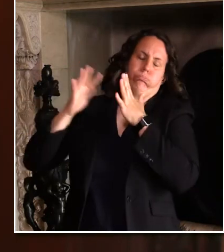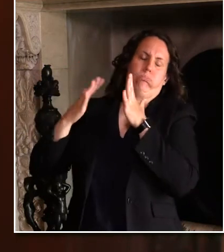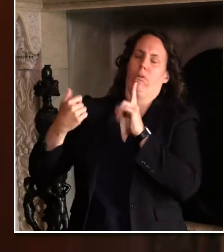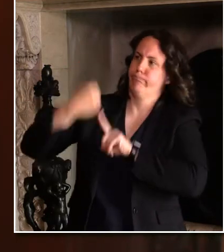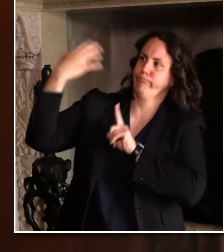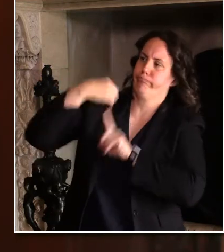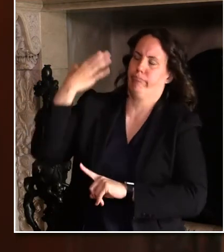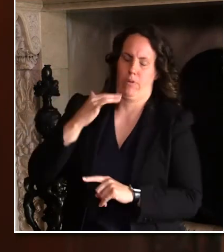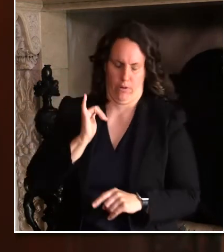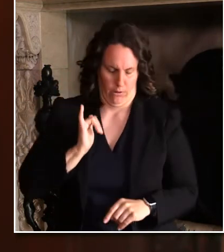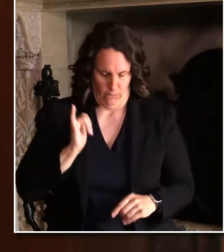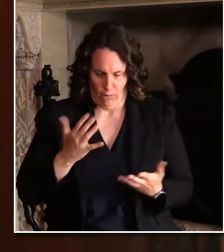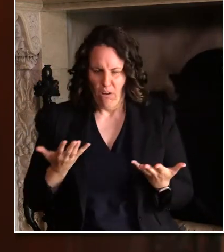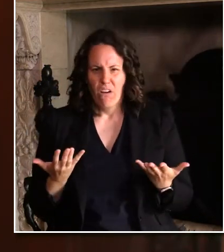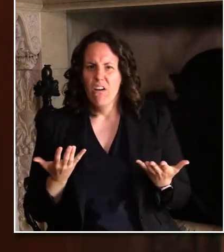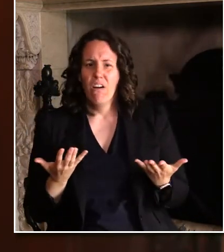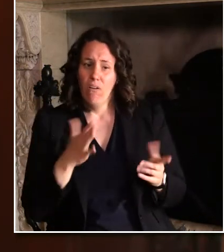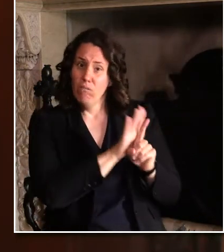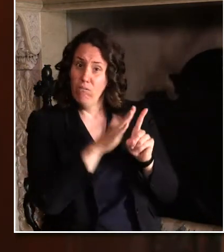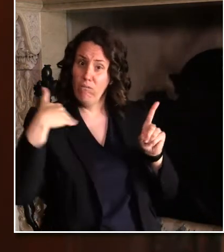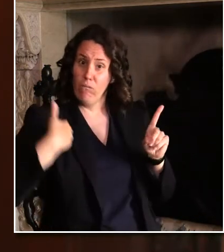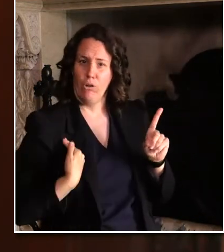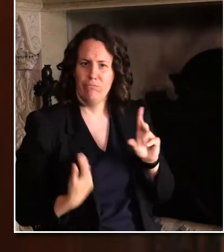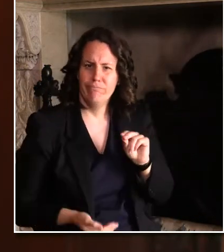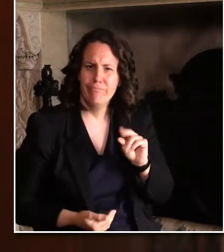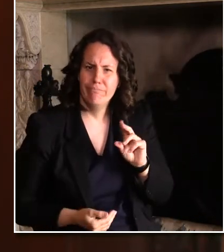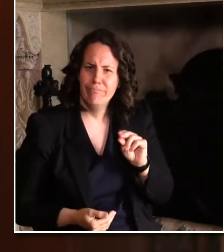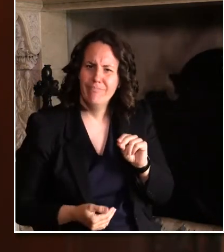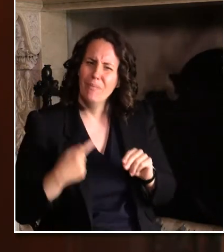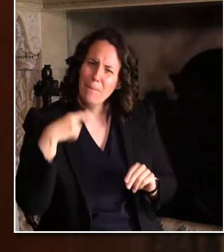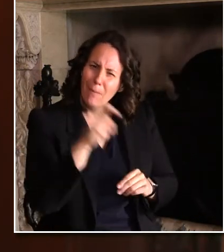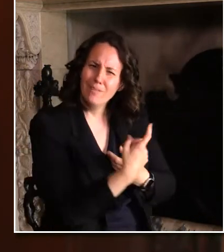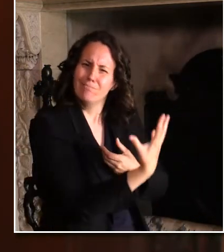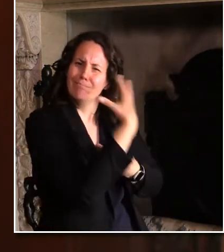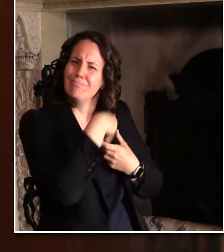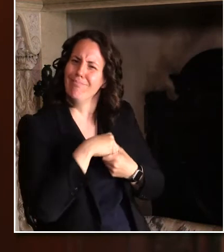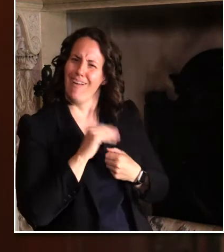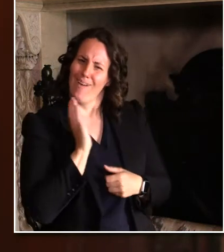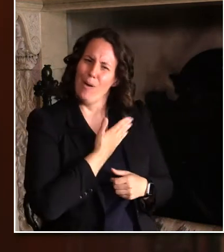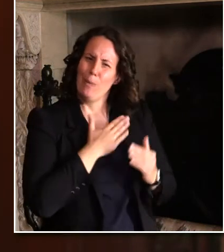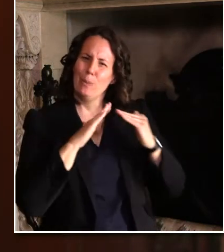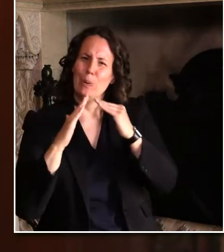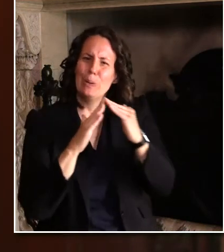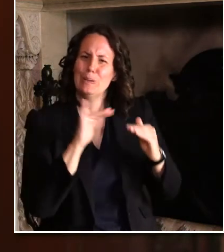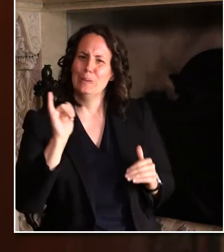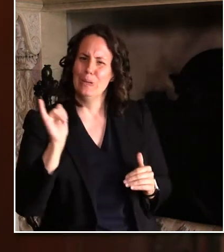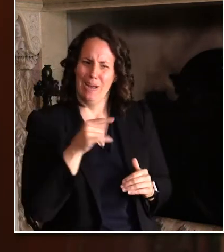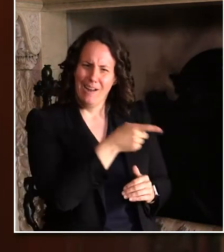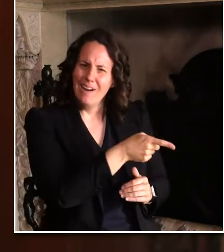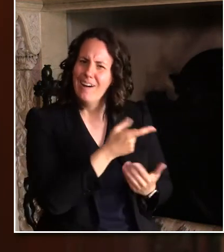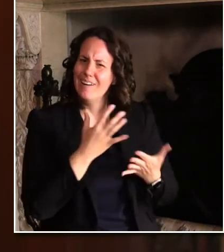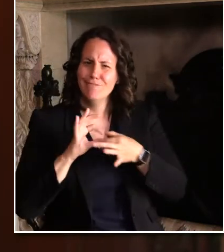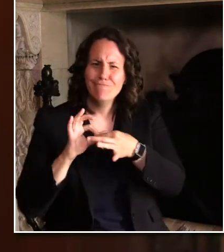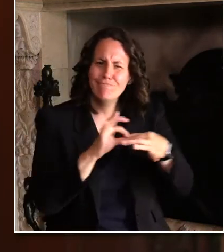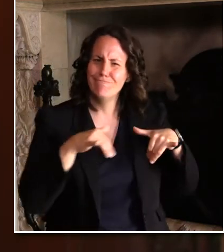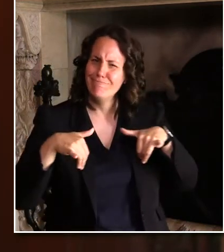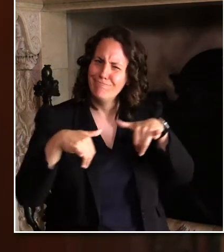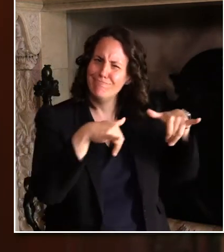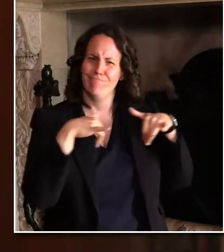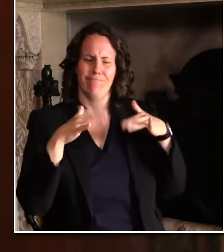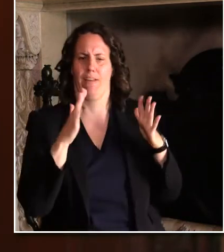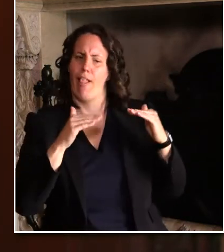as any community in our state deserves our support. No one is at fault for this virus. This virus does not